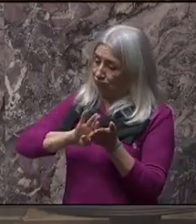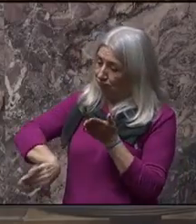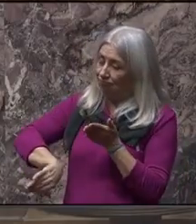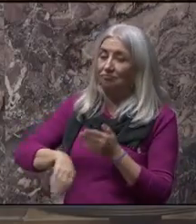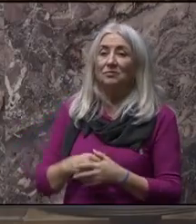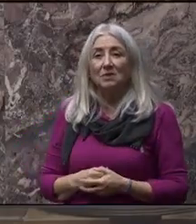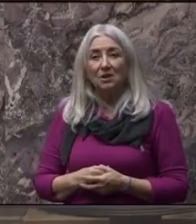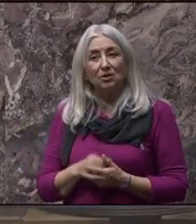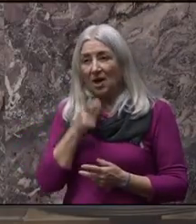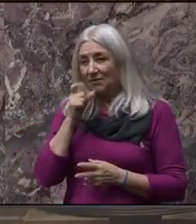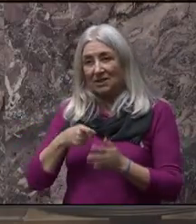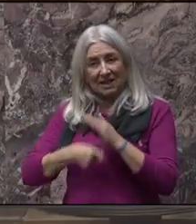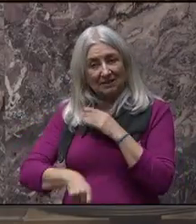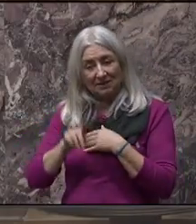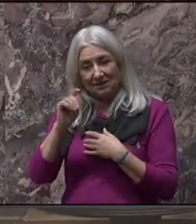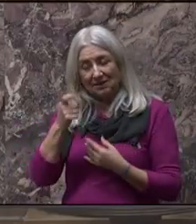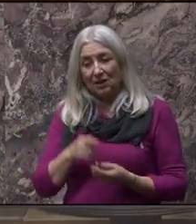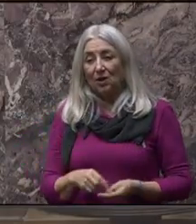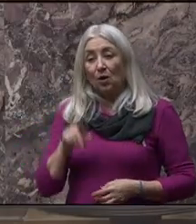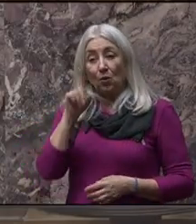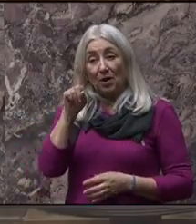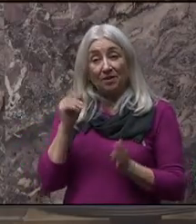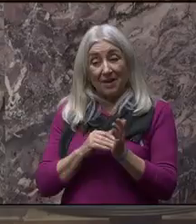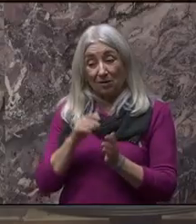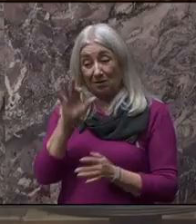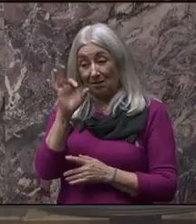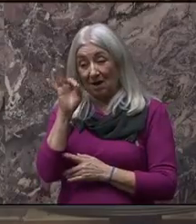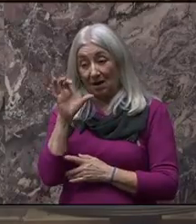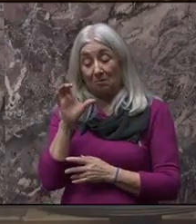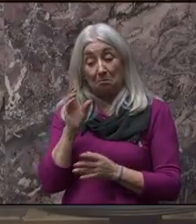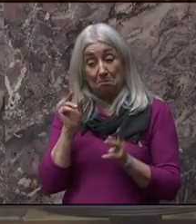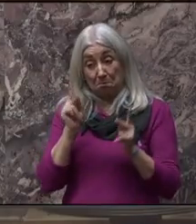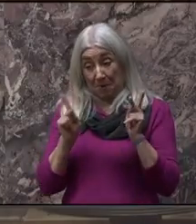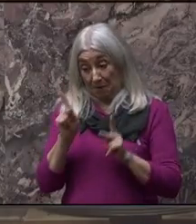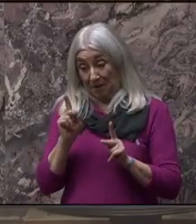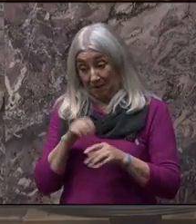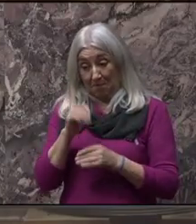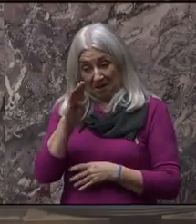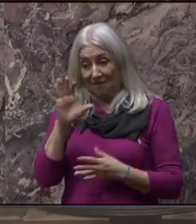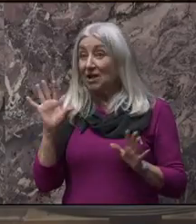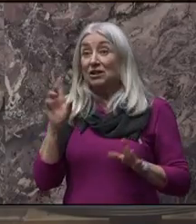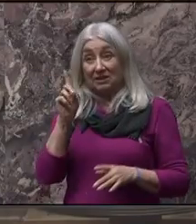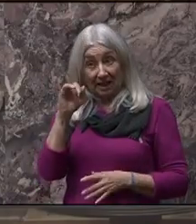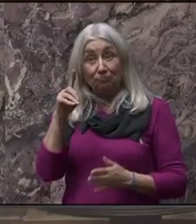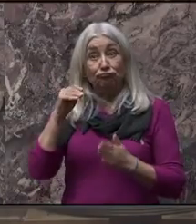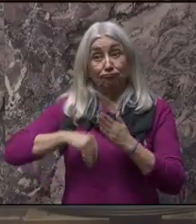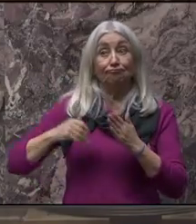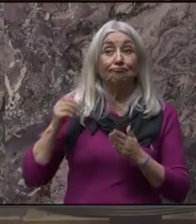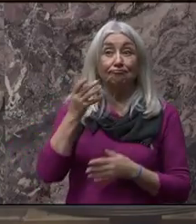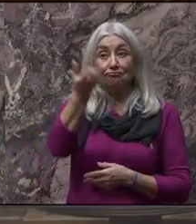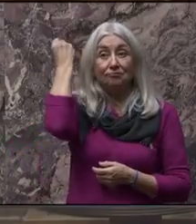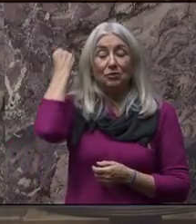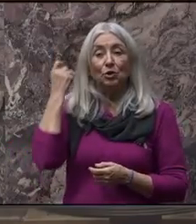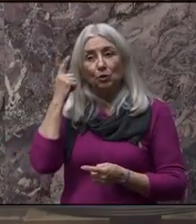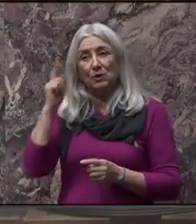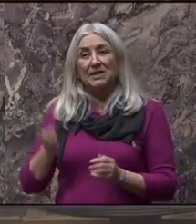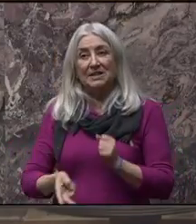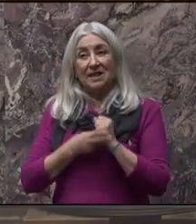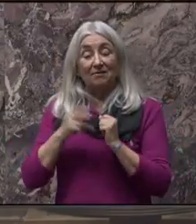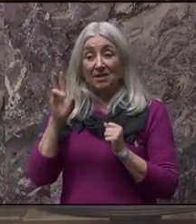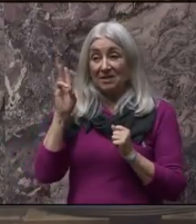$750,000. 1,900 British Columbians have taken this opportunity, saving almost $72